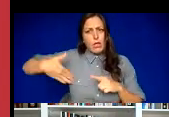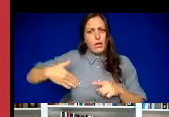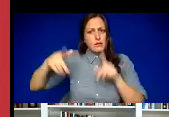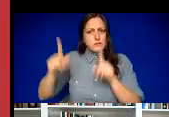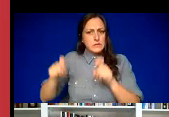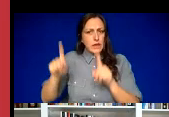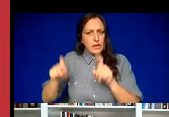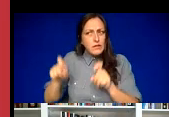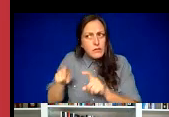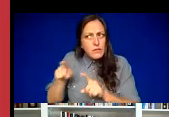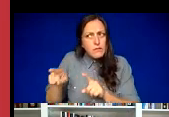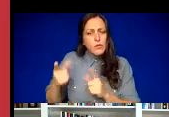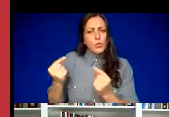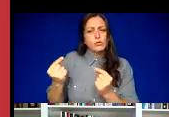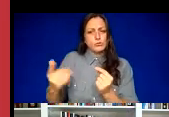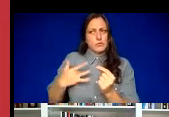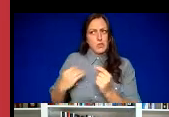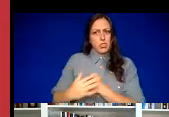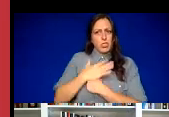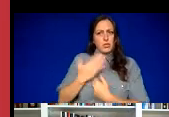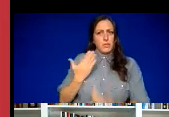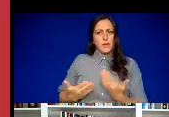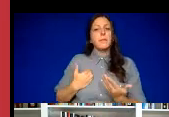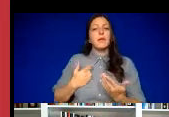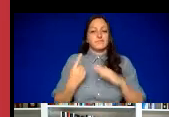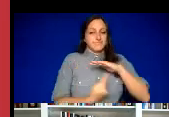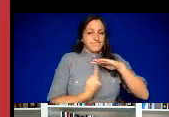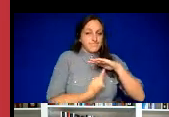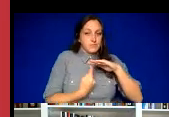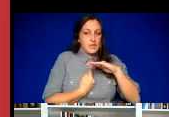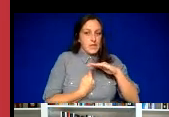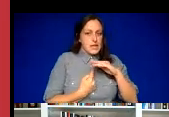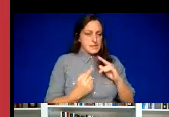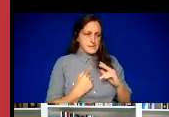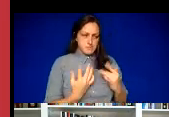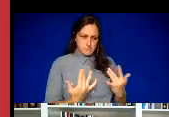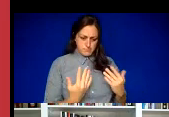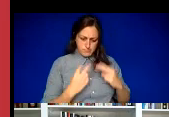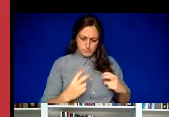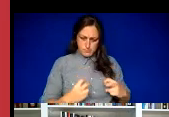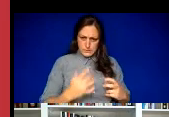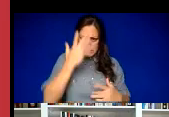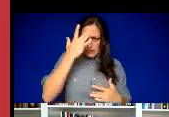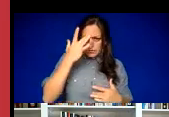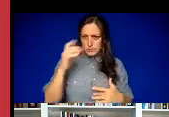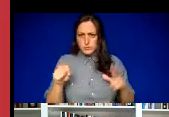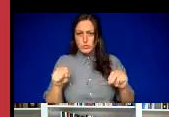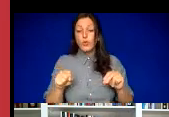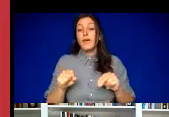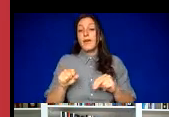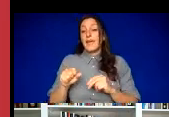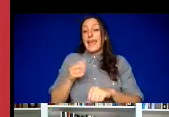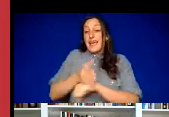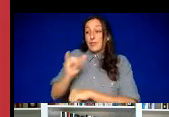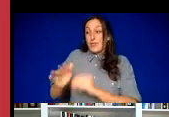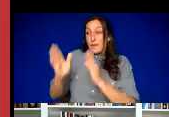back, you should quarantine, monitor yourself for symptoms, and then 5 days after your exposure, you should go get